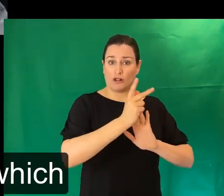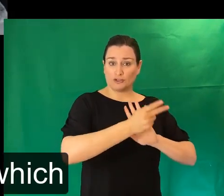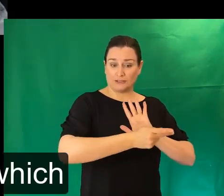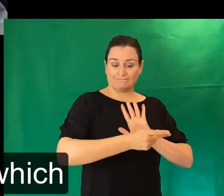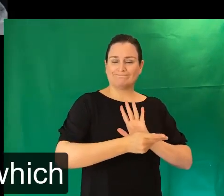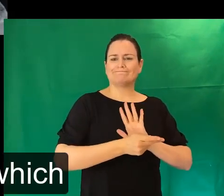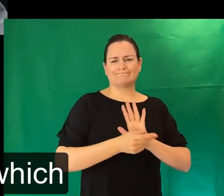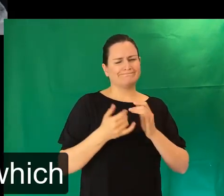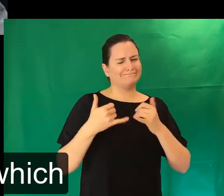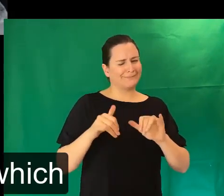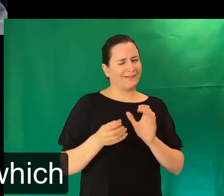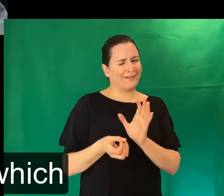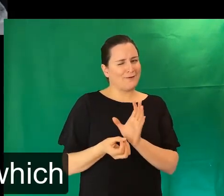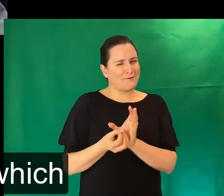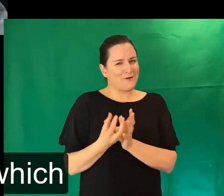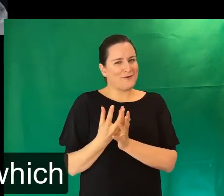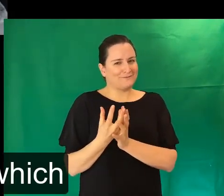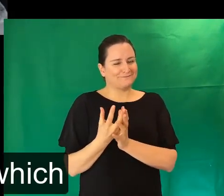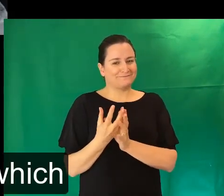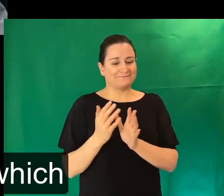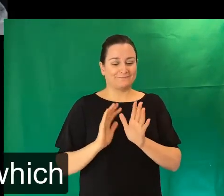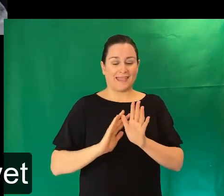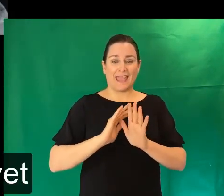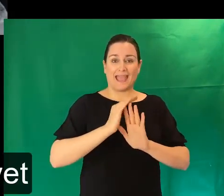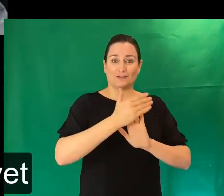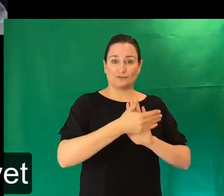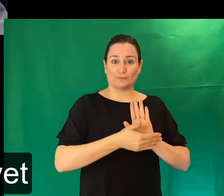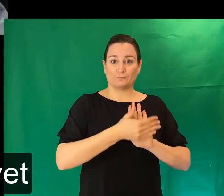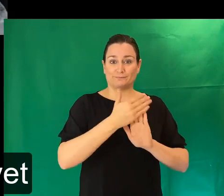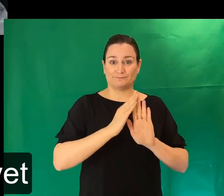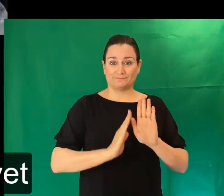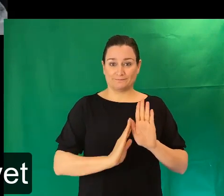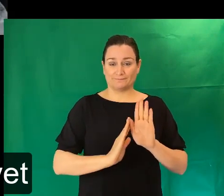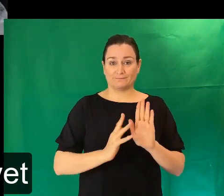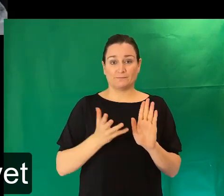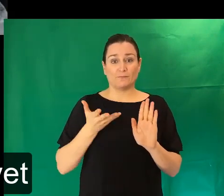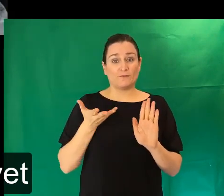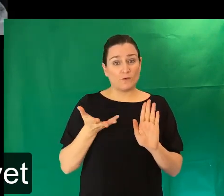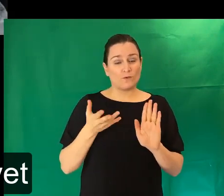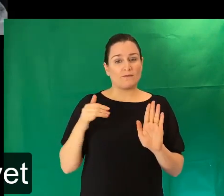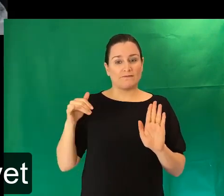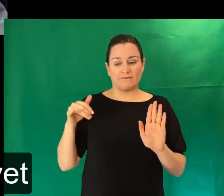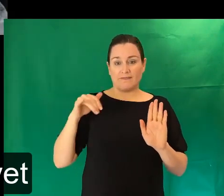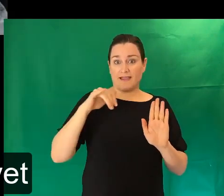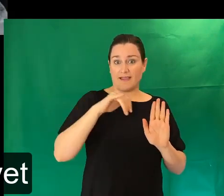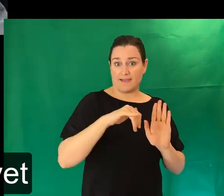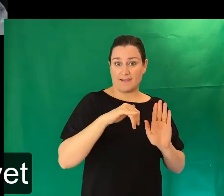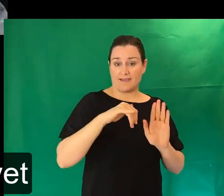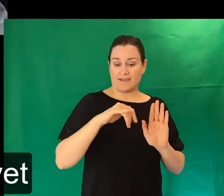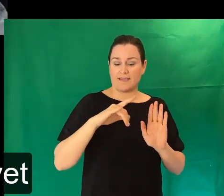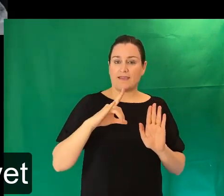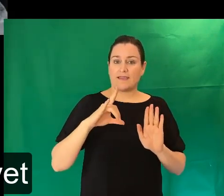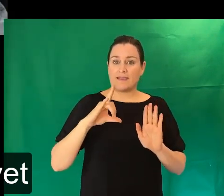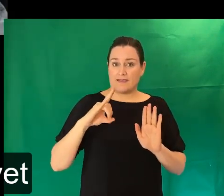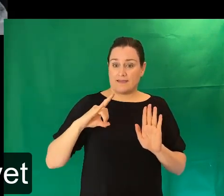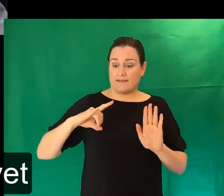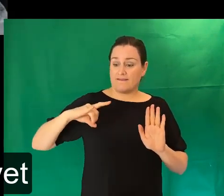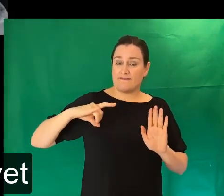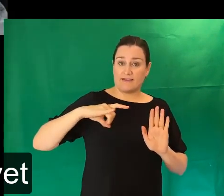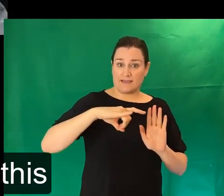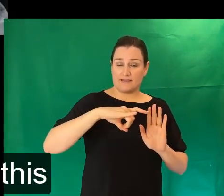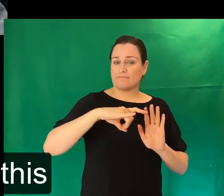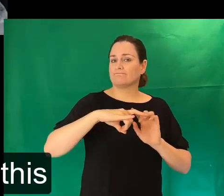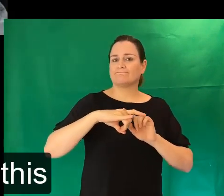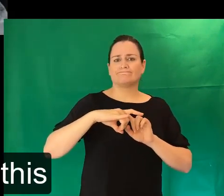still developing. The complex handshake, which is used in the noun flight, is